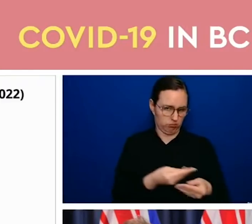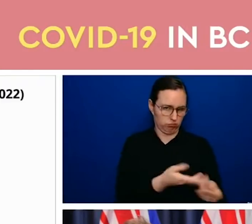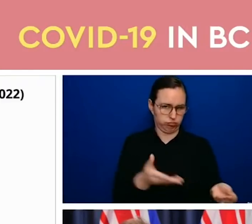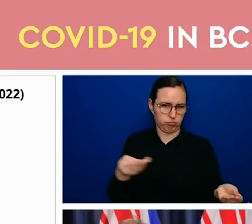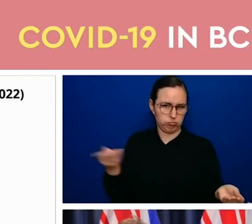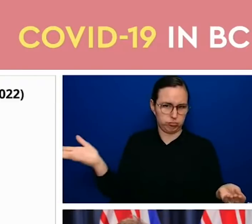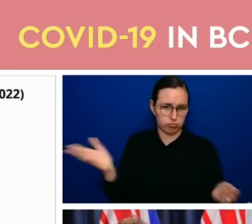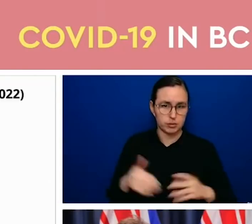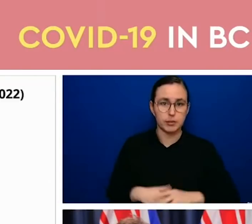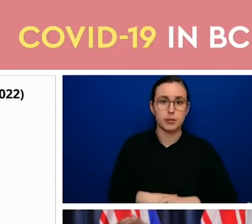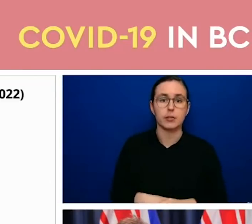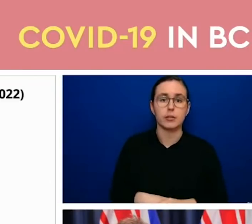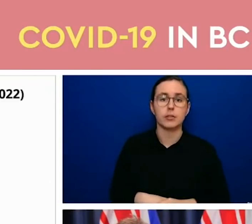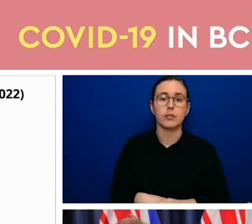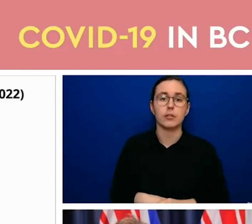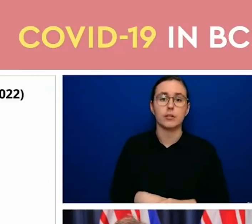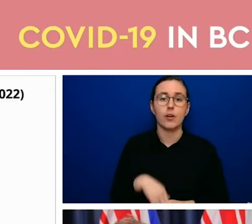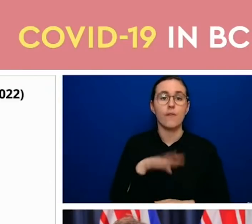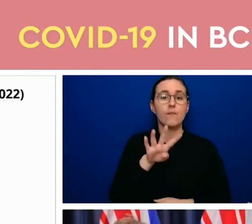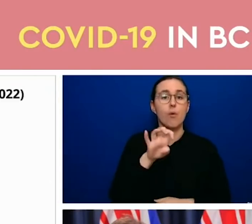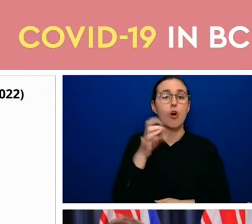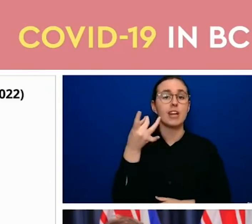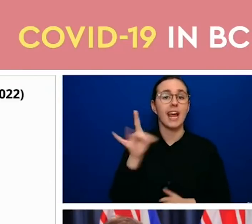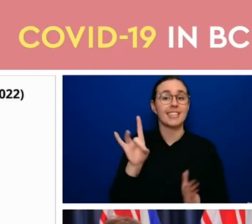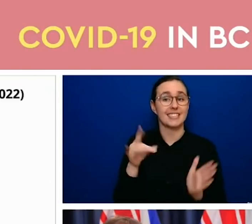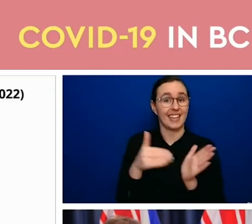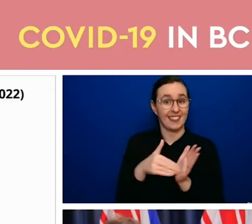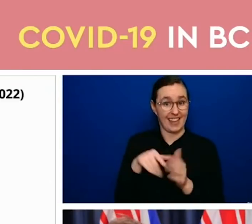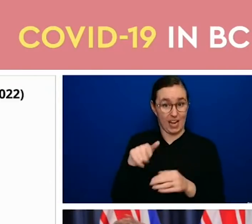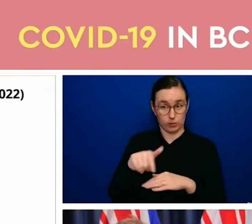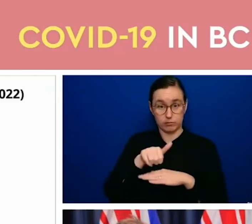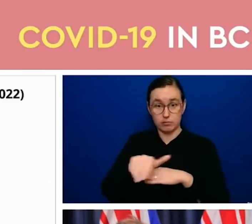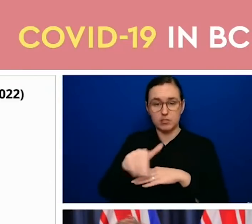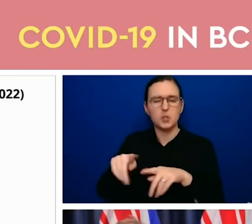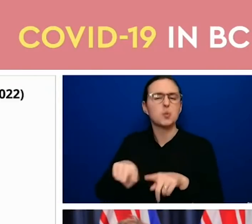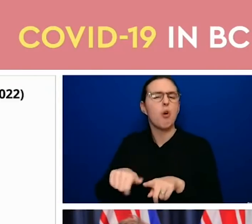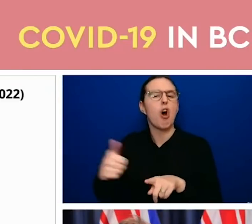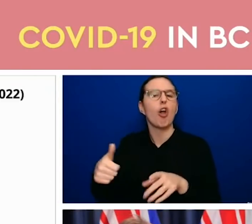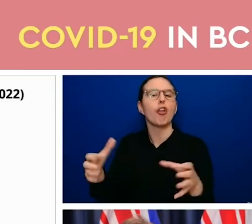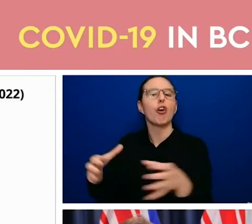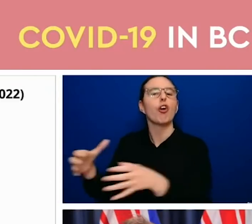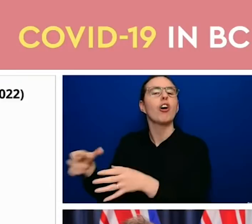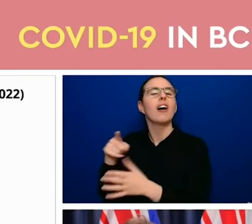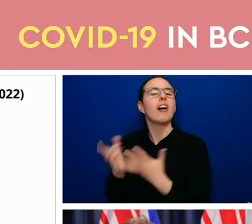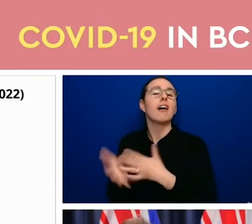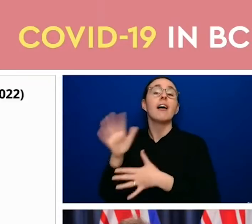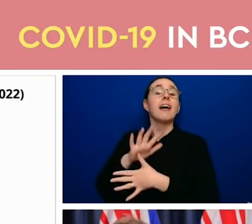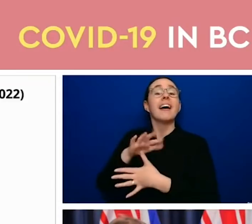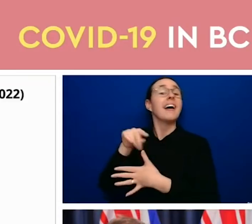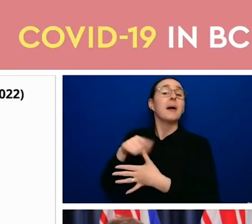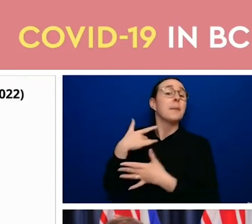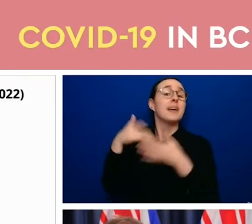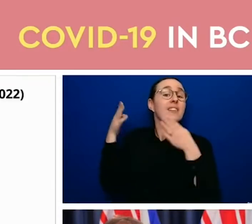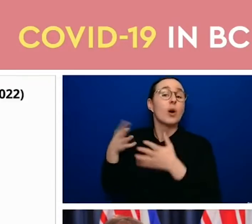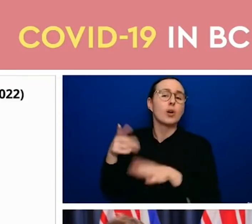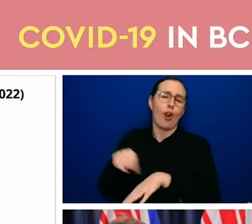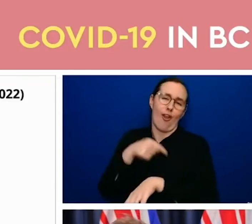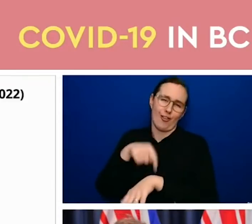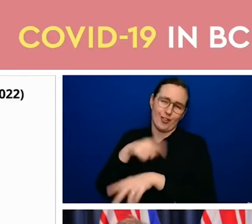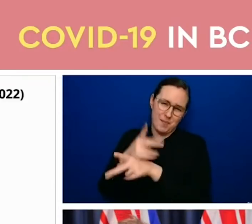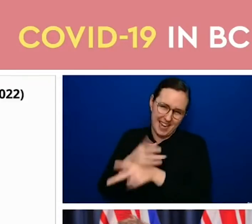418,000 were distributed to other population channels, primarily long-term care and assisted living. And a number of tests,